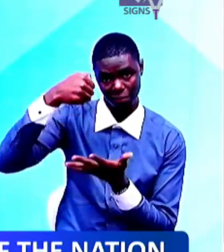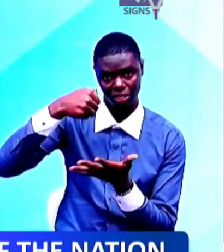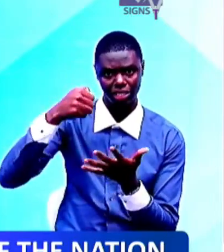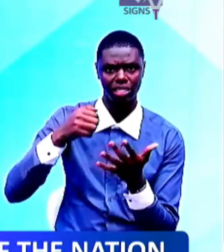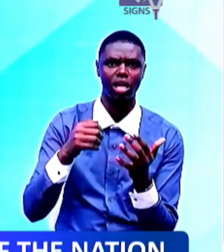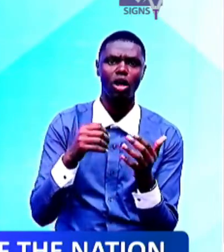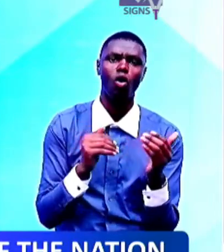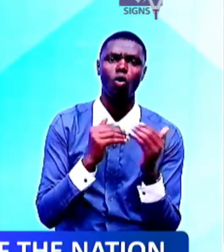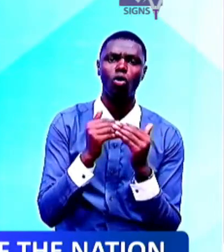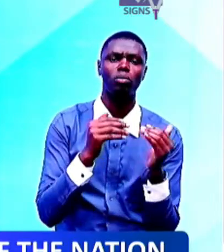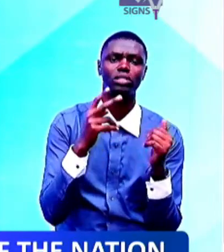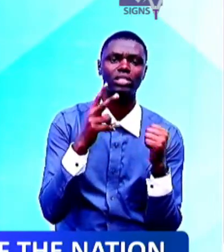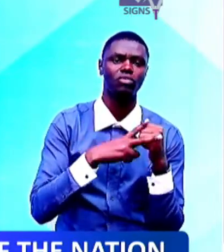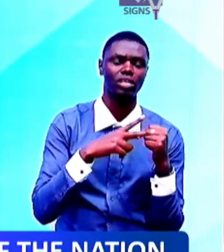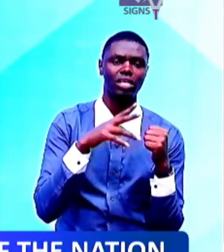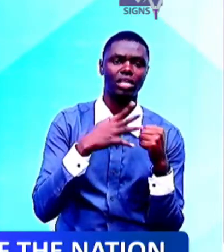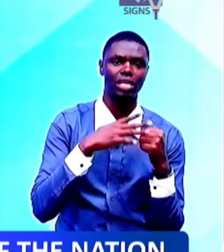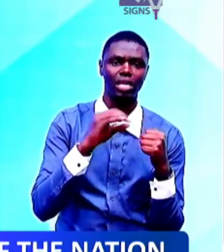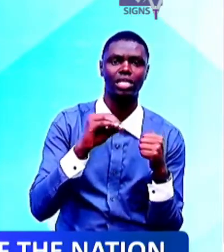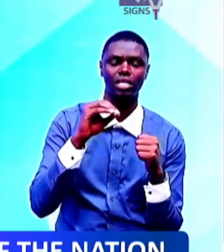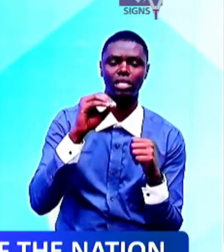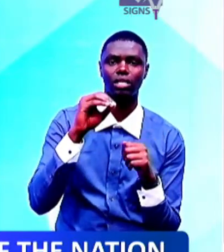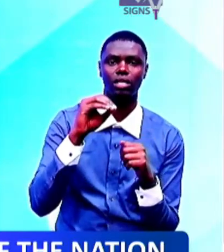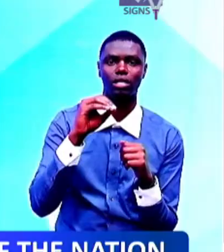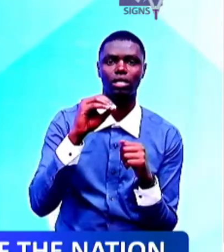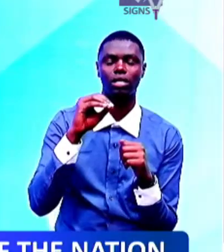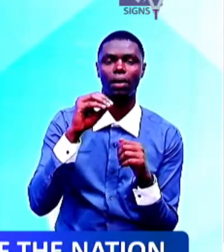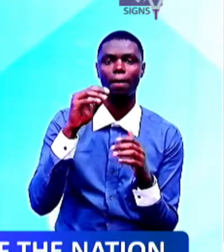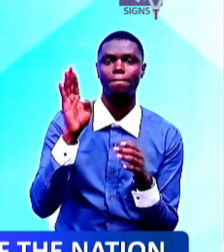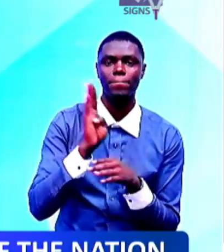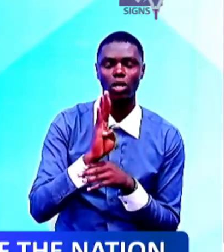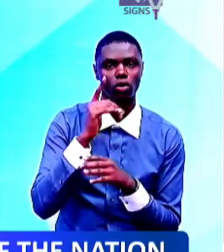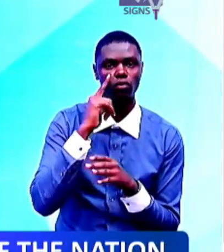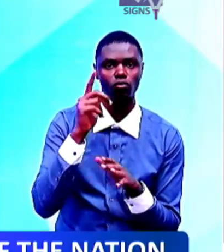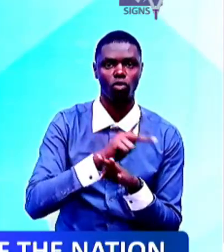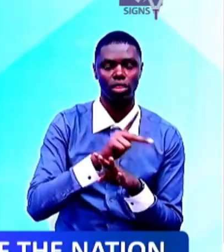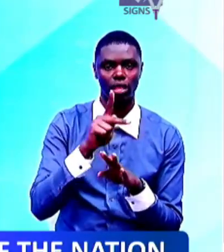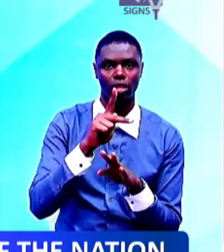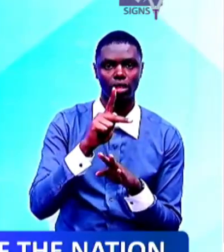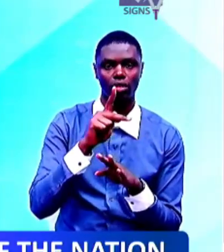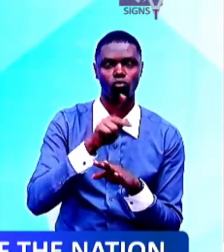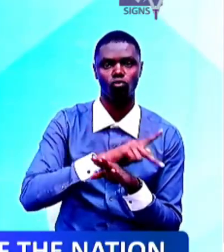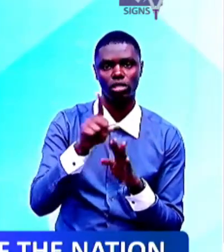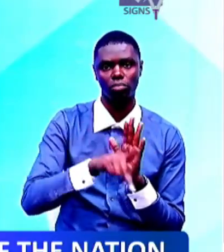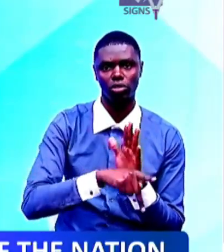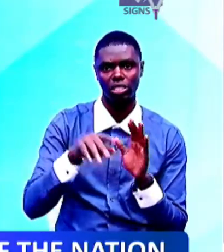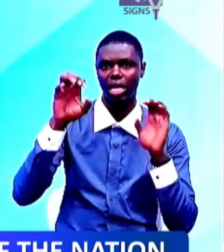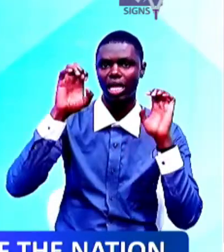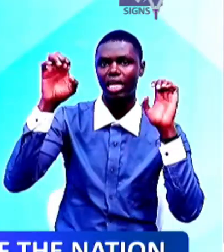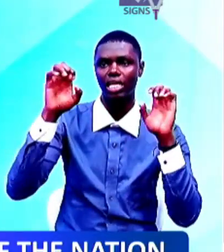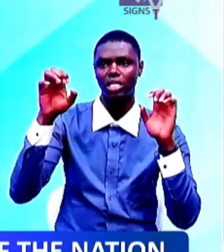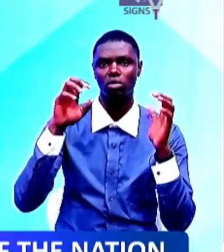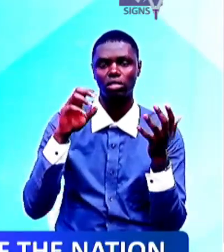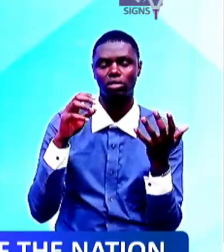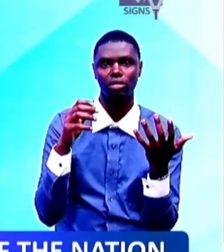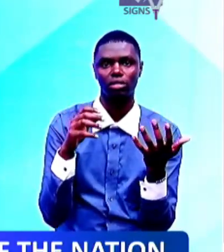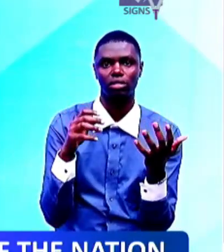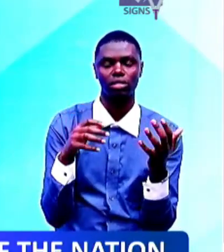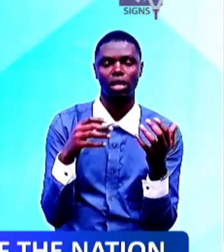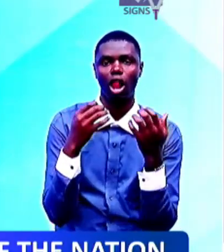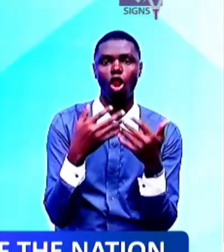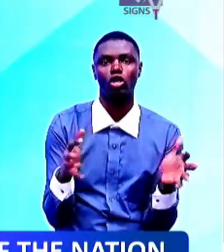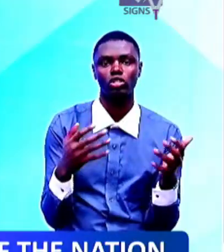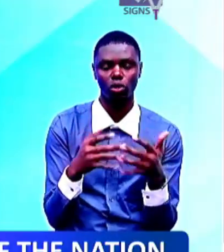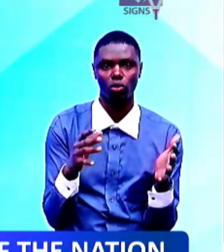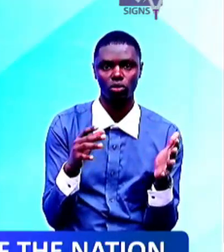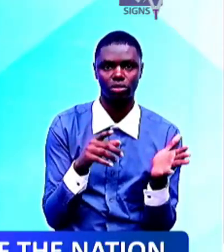almost 790 billion now for project, because he told us he got the country in debts. Ethiopia defaulted, you know that very well. Many countries,